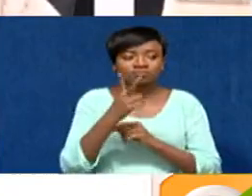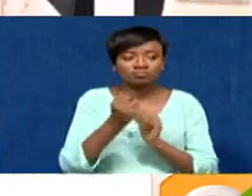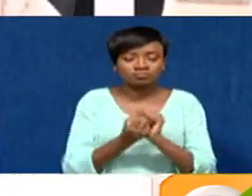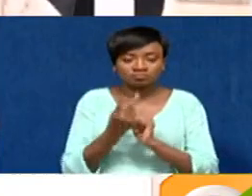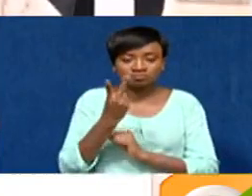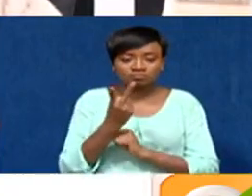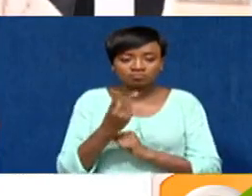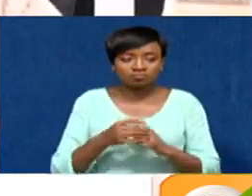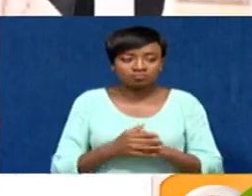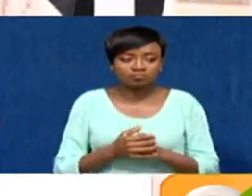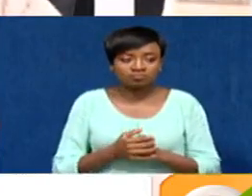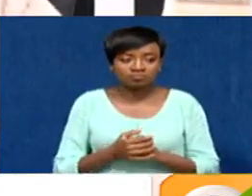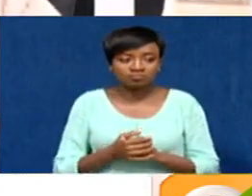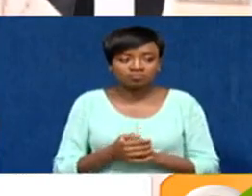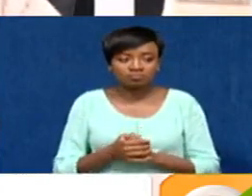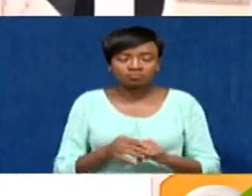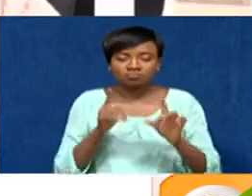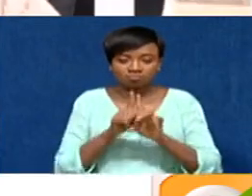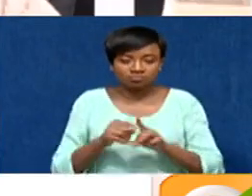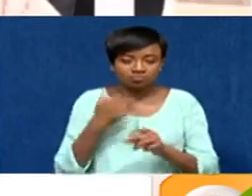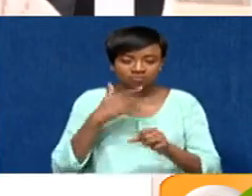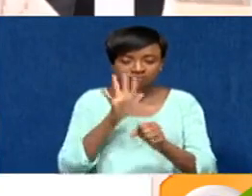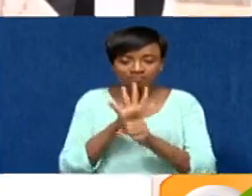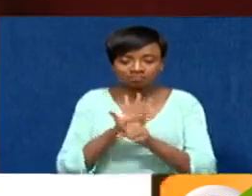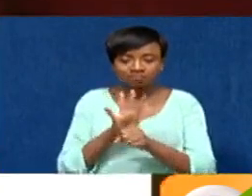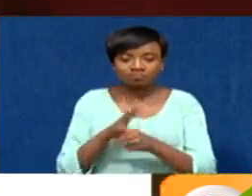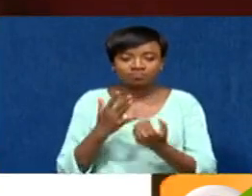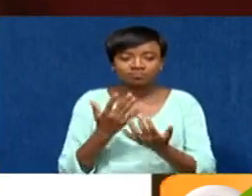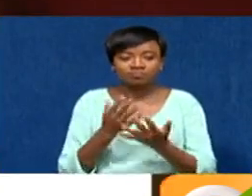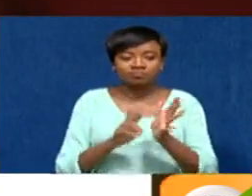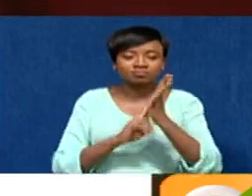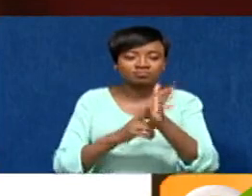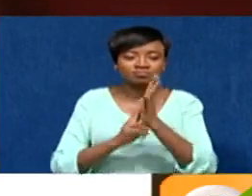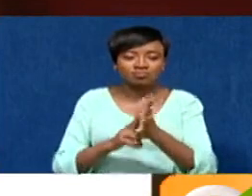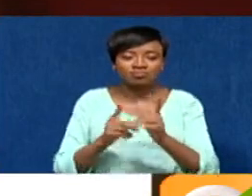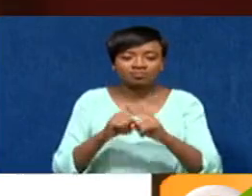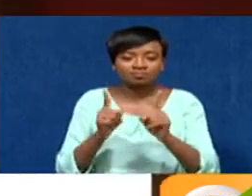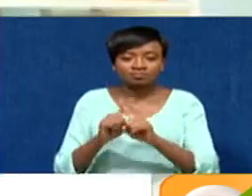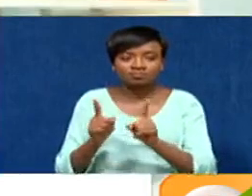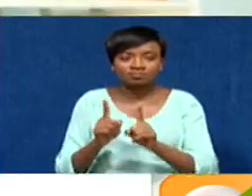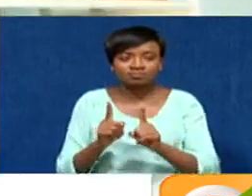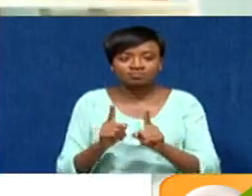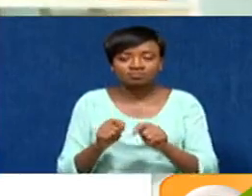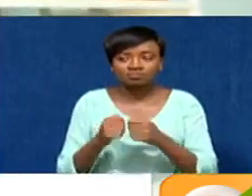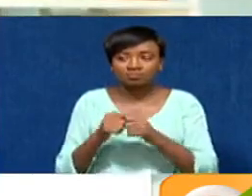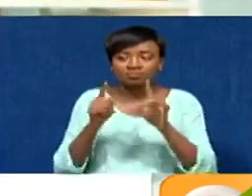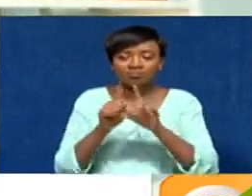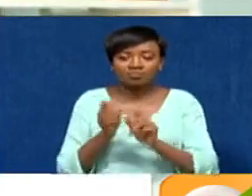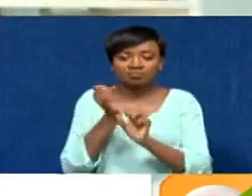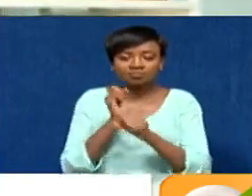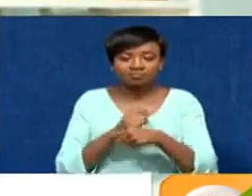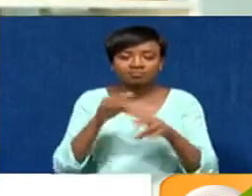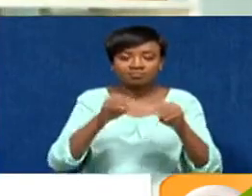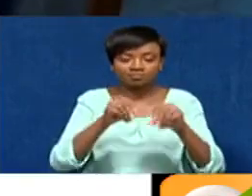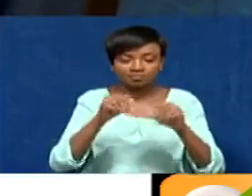that there was a lot of misrepresentation, so I felt that making high quality